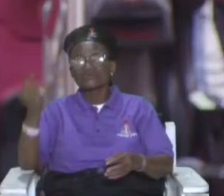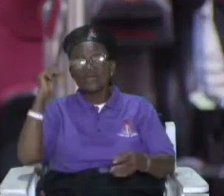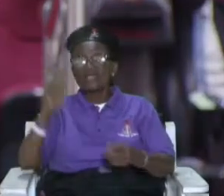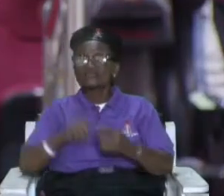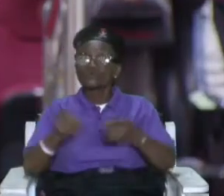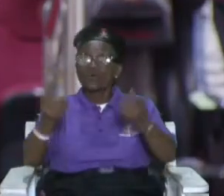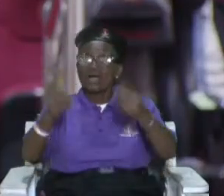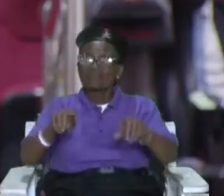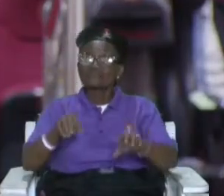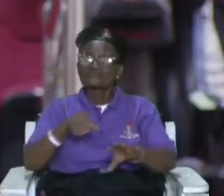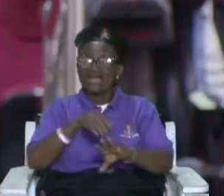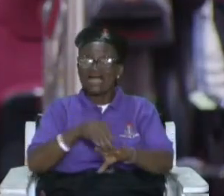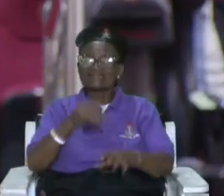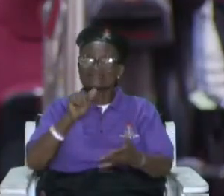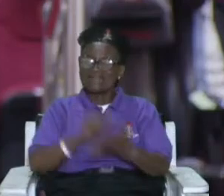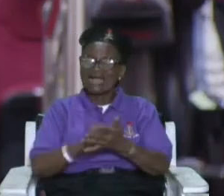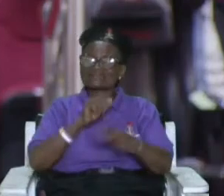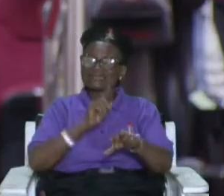moment.